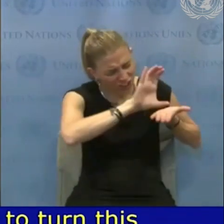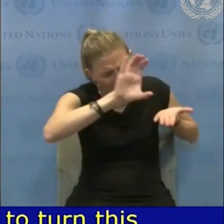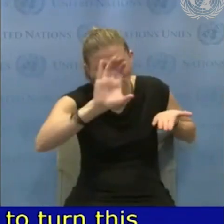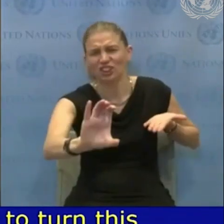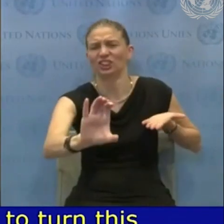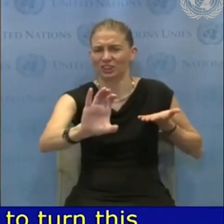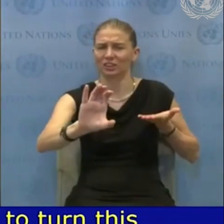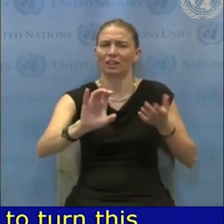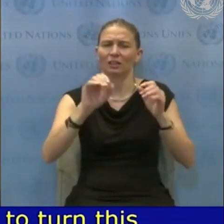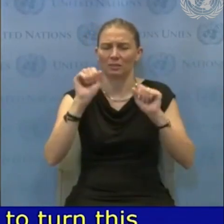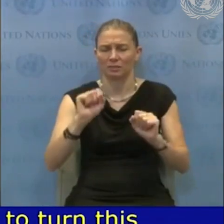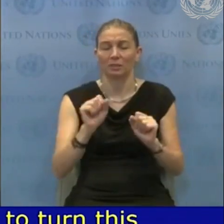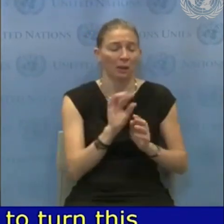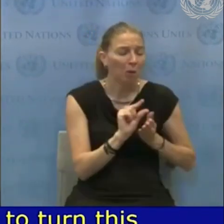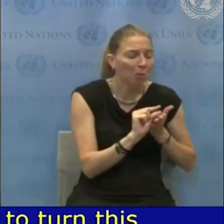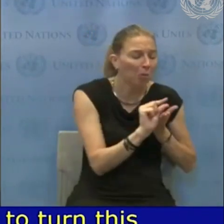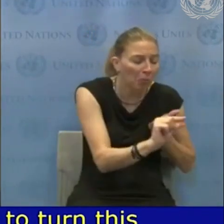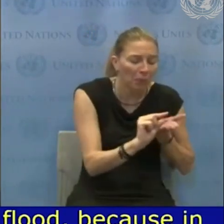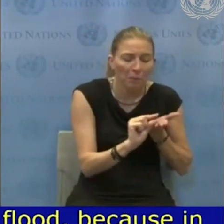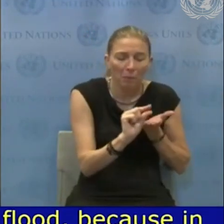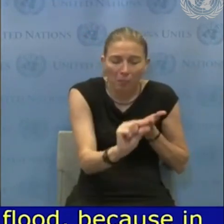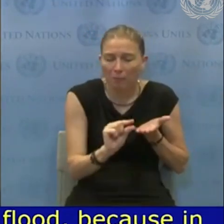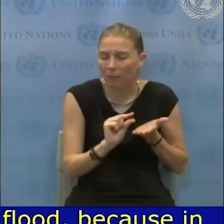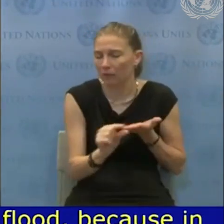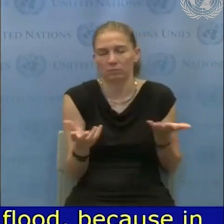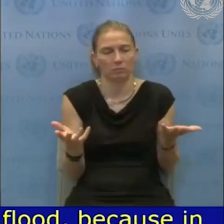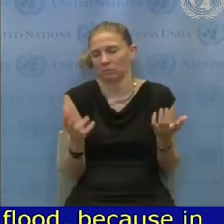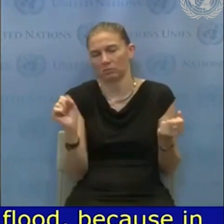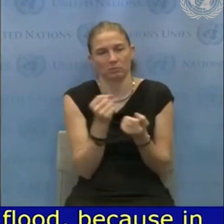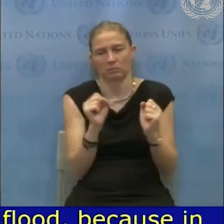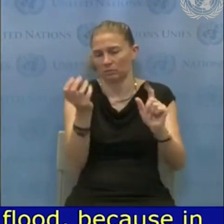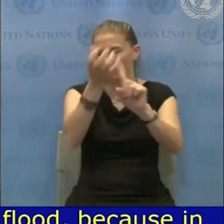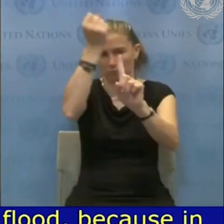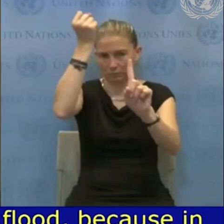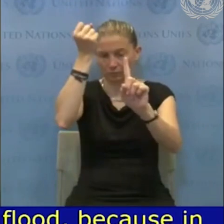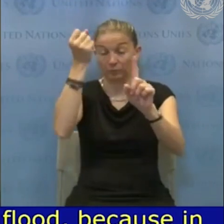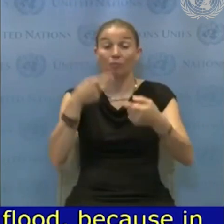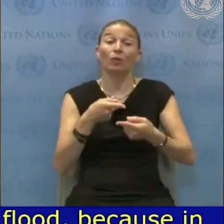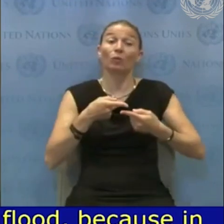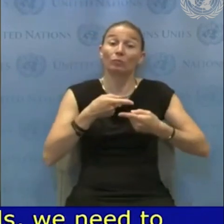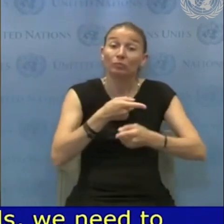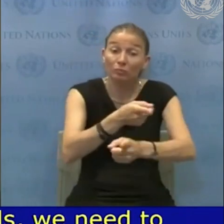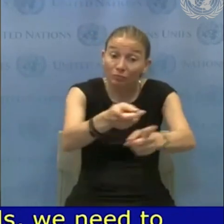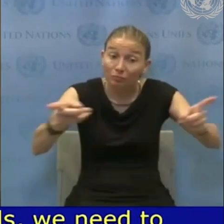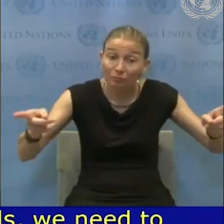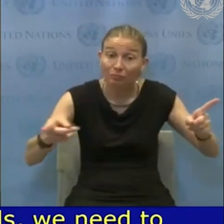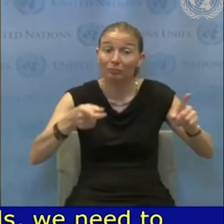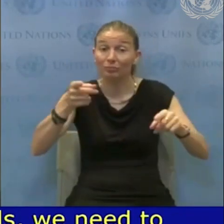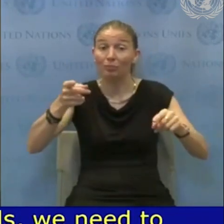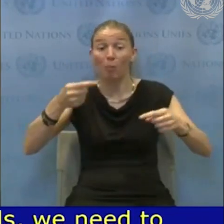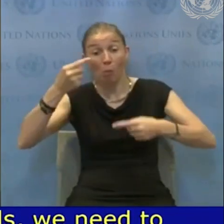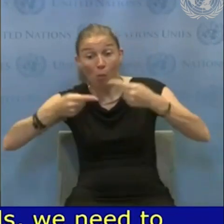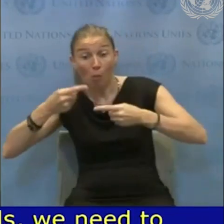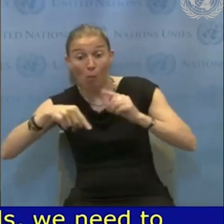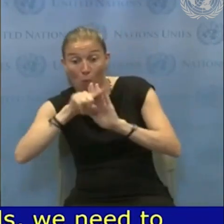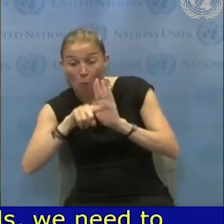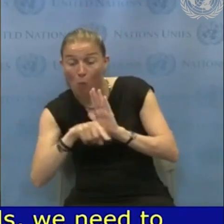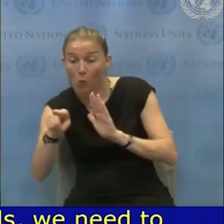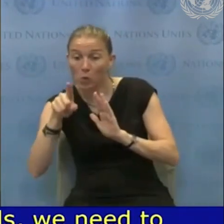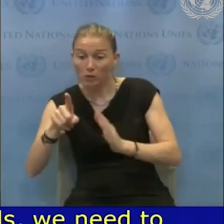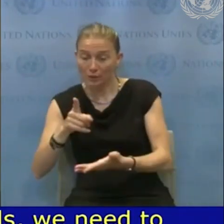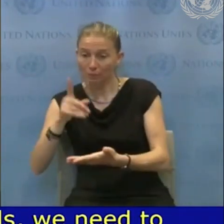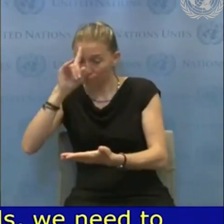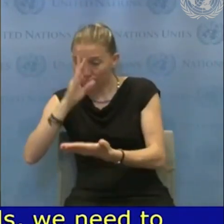sector capital. Now, you in this room as policymakers have the power to decide to implement policies that